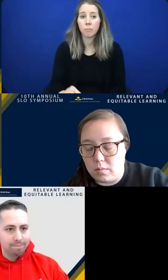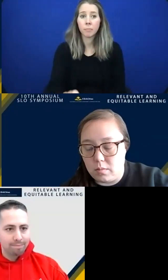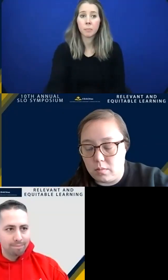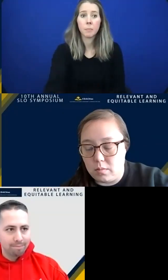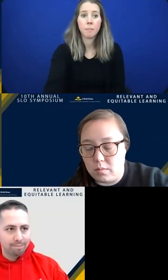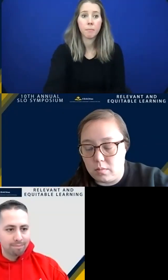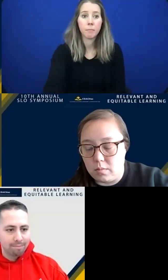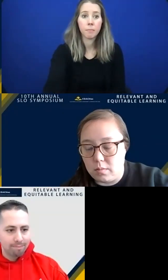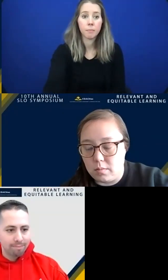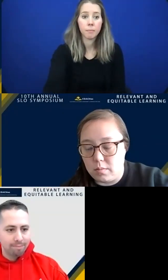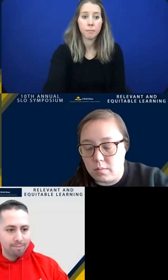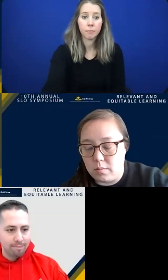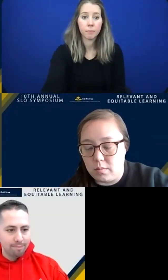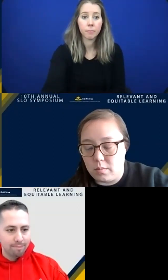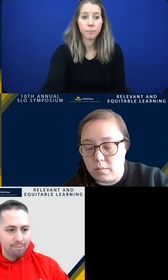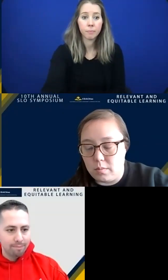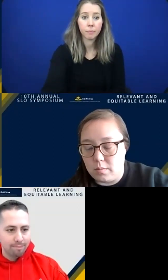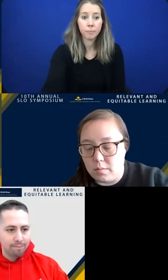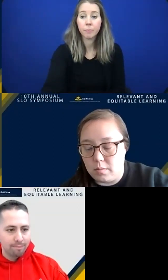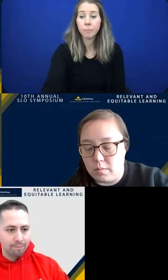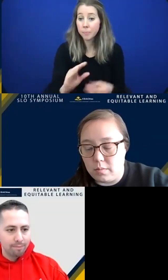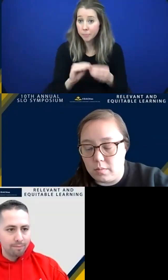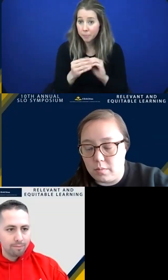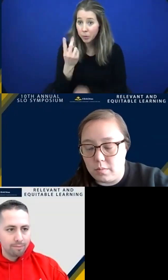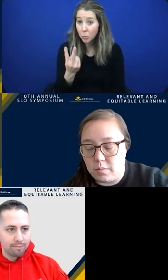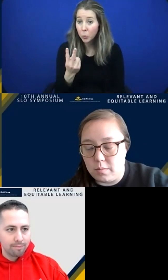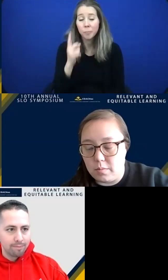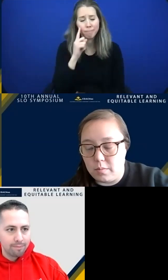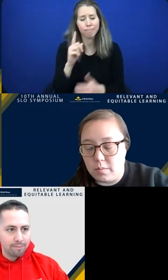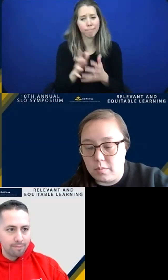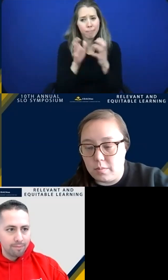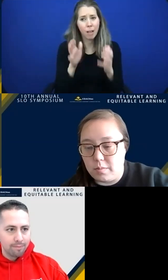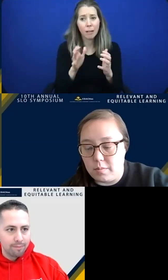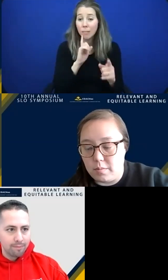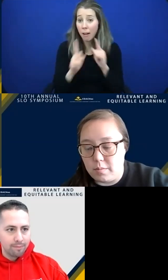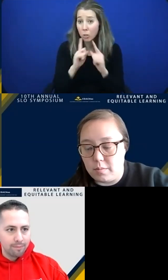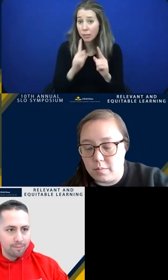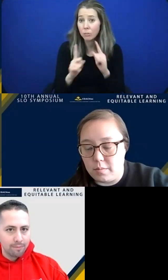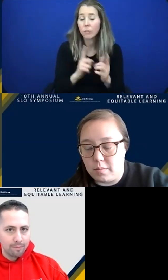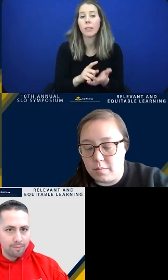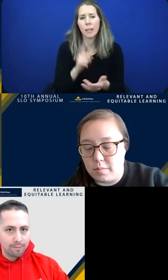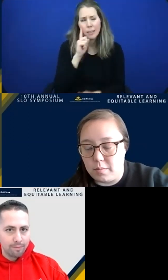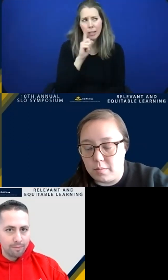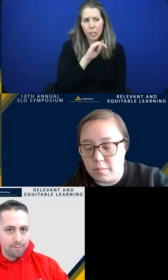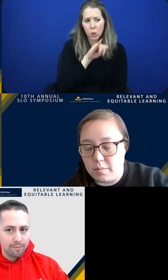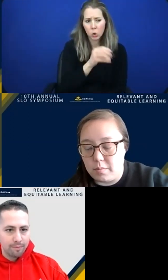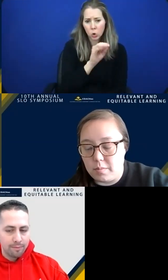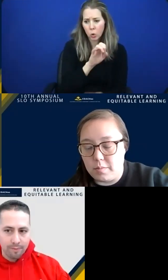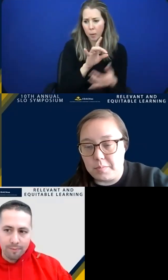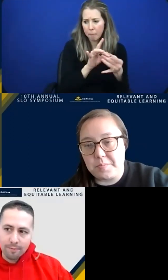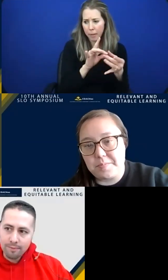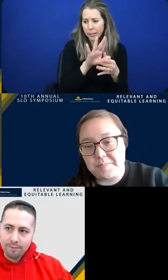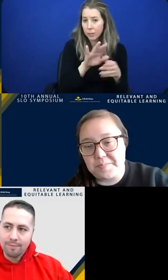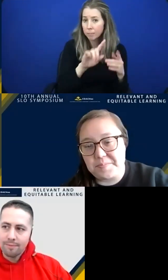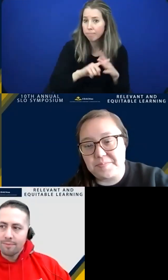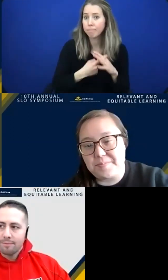Number two, I think it's just, there's lots of conversation, and I think Joe mentioned this as we in his opening